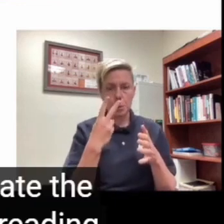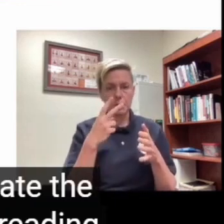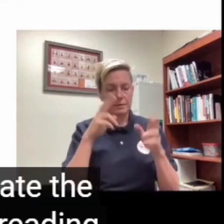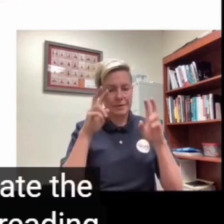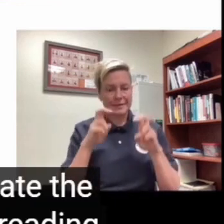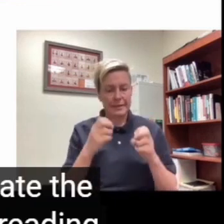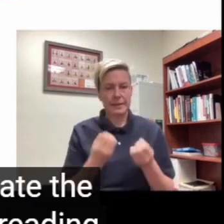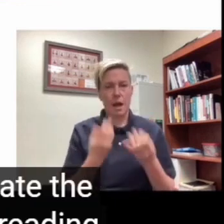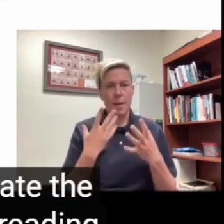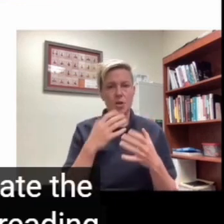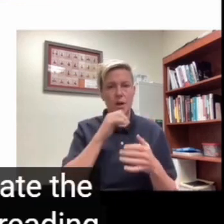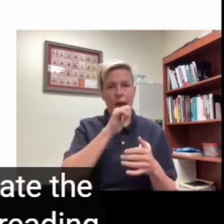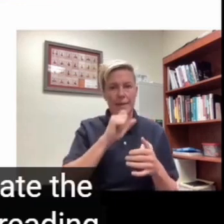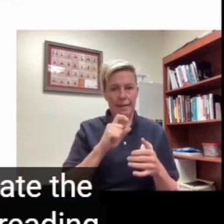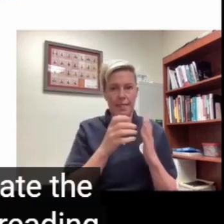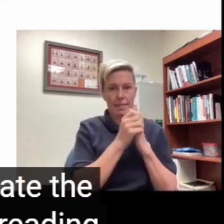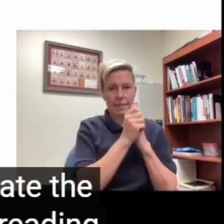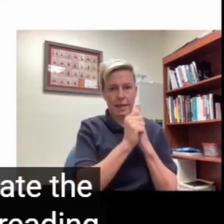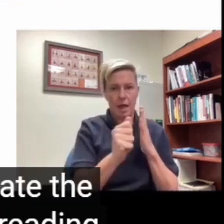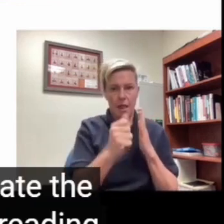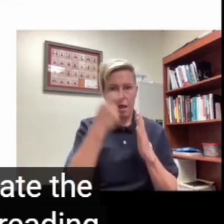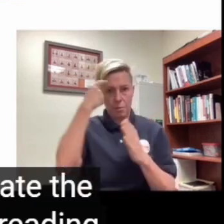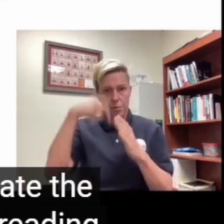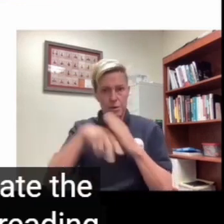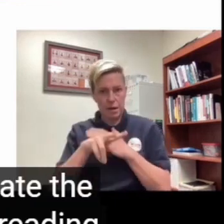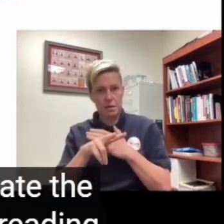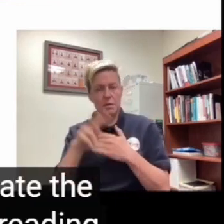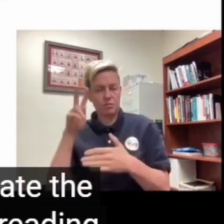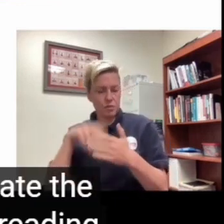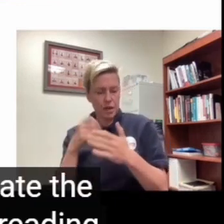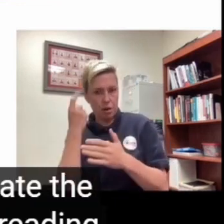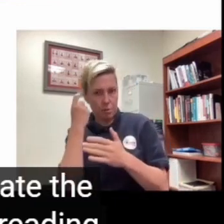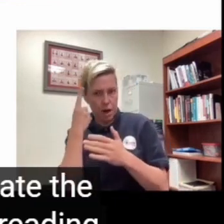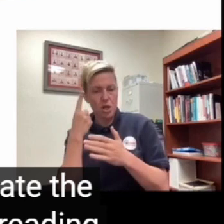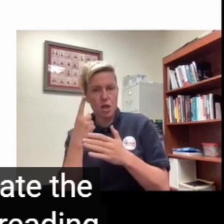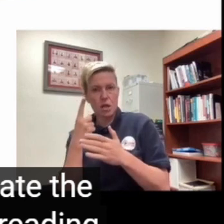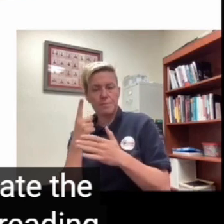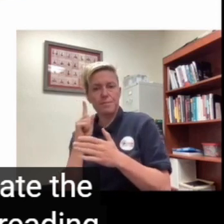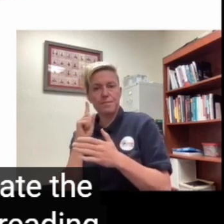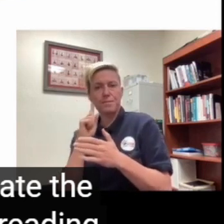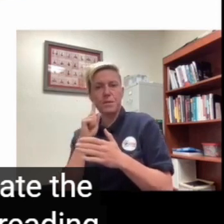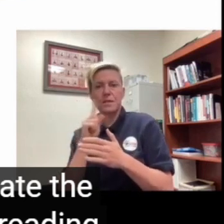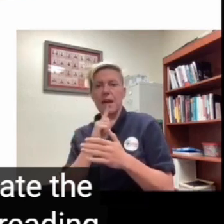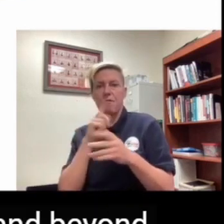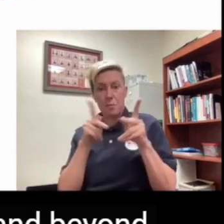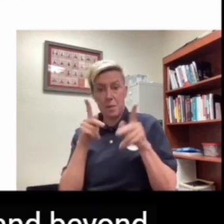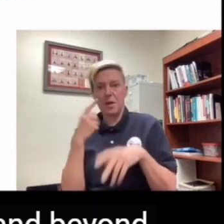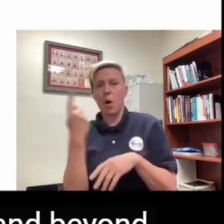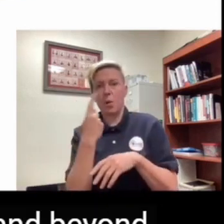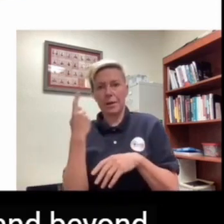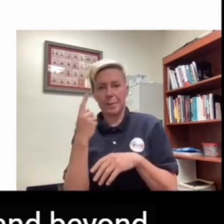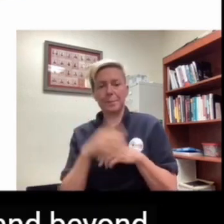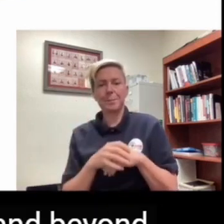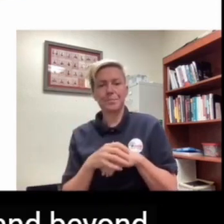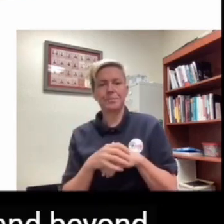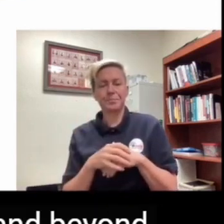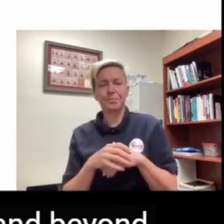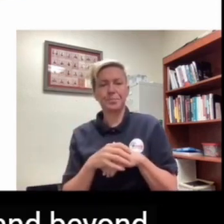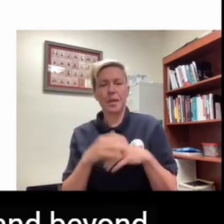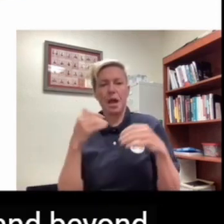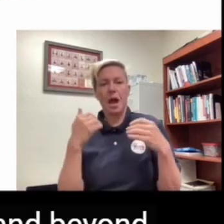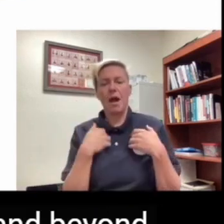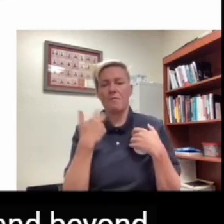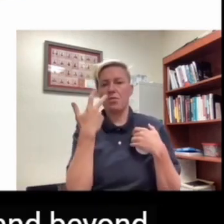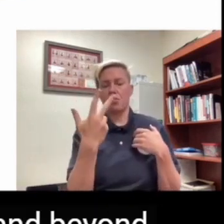In Study 2, our goal was to evaluate the relative contribution of ASL skill to reading comprehension in deaf